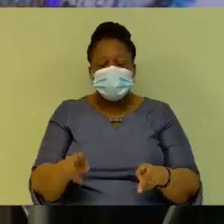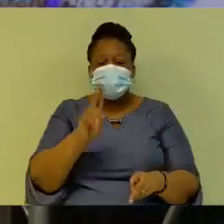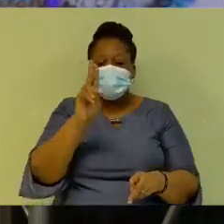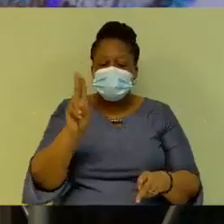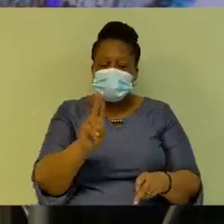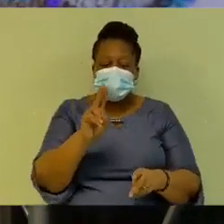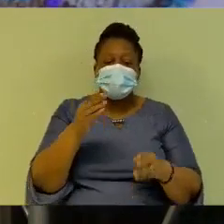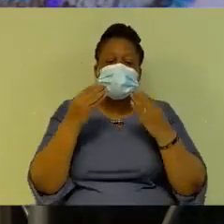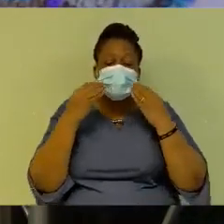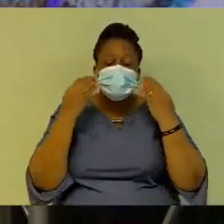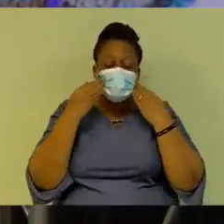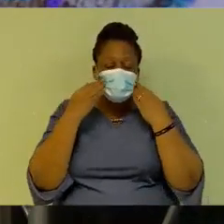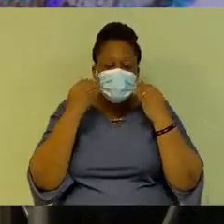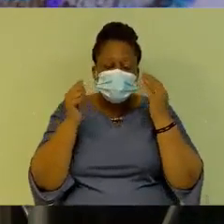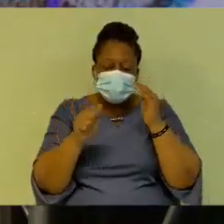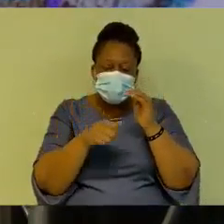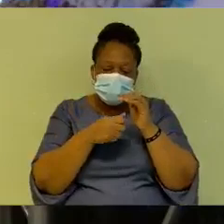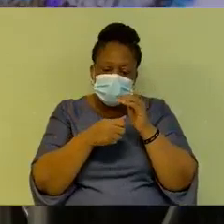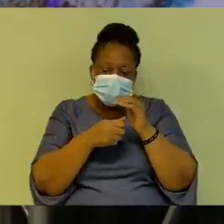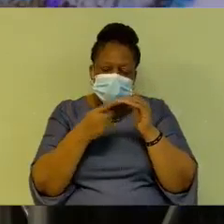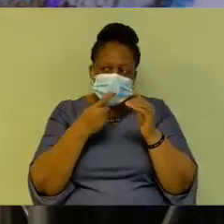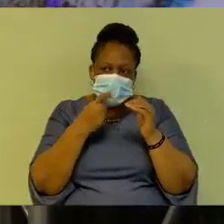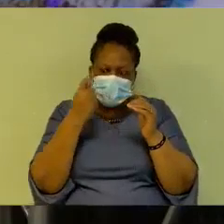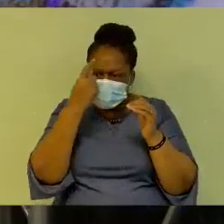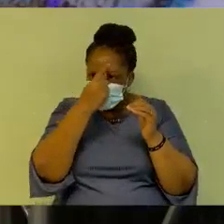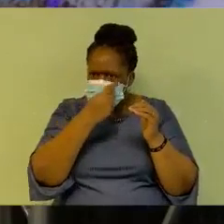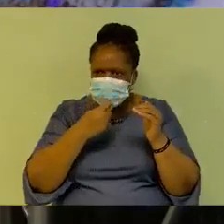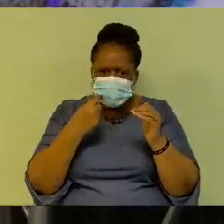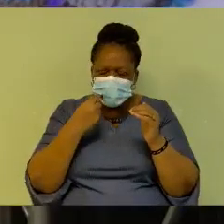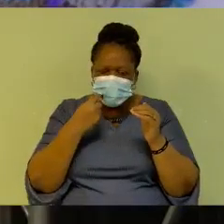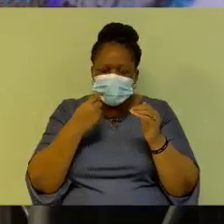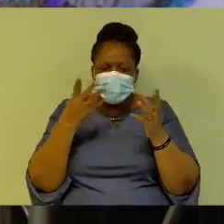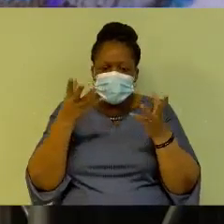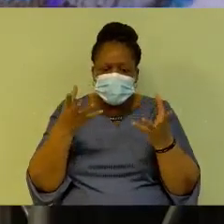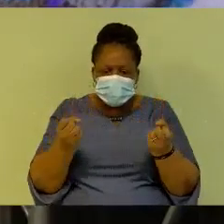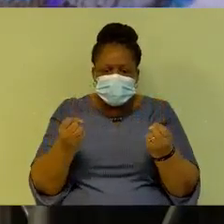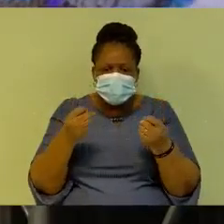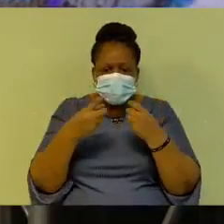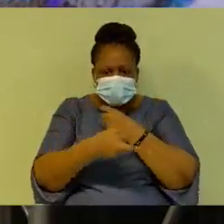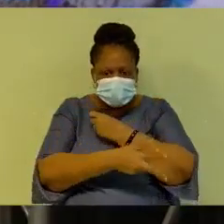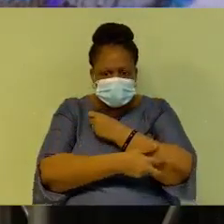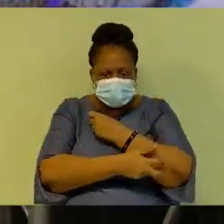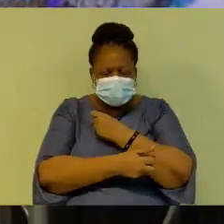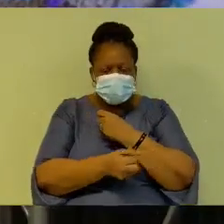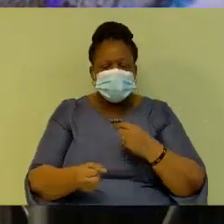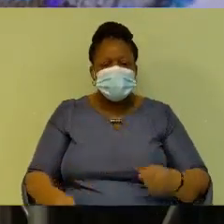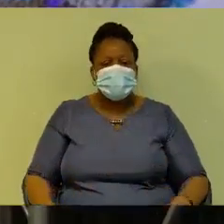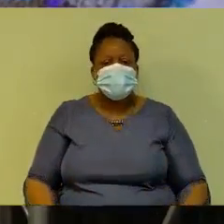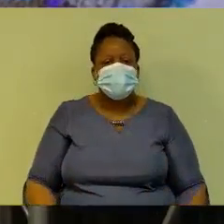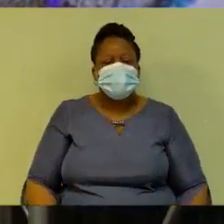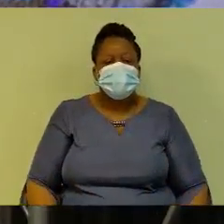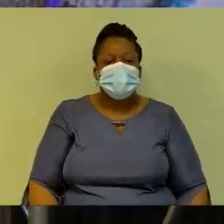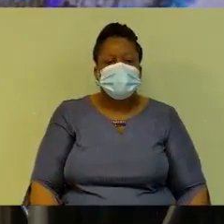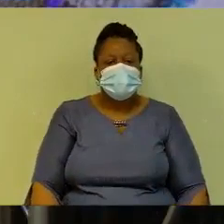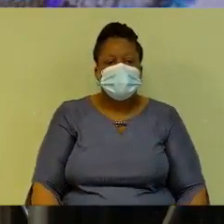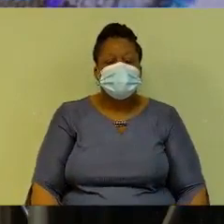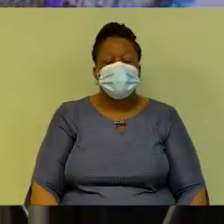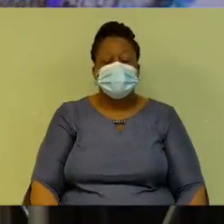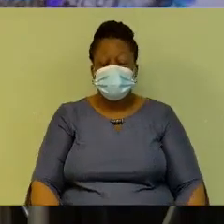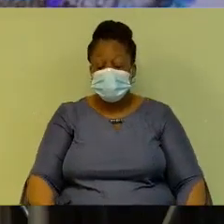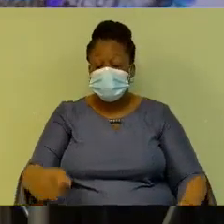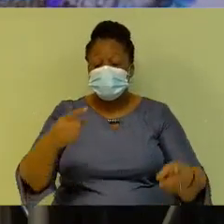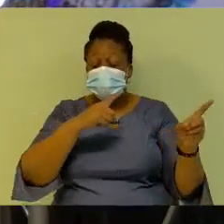masks to conceal their identity for illegal purposes. You are advised to implement measures